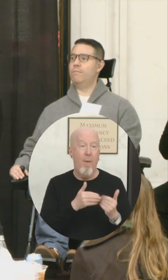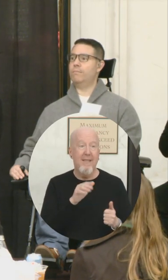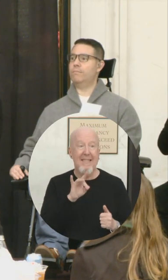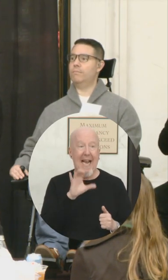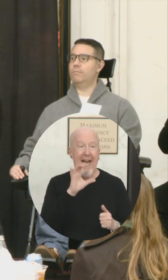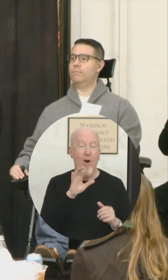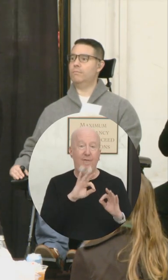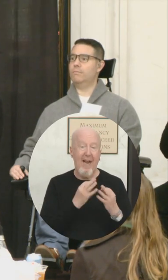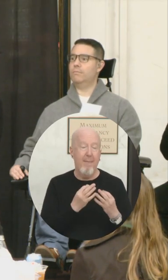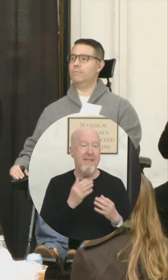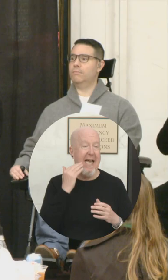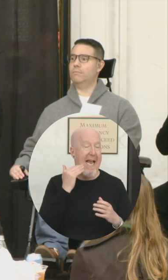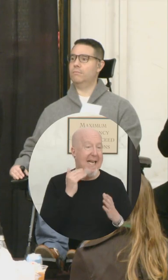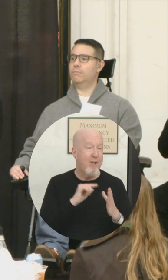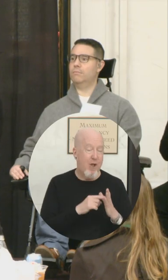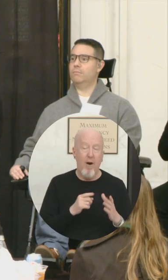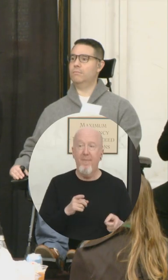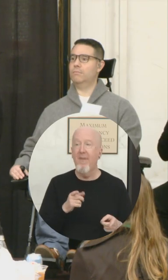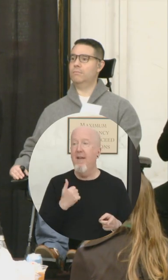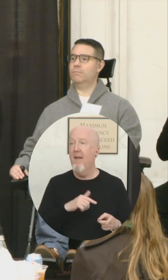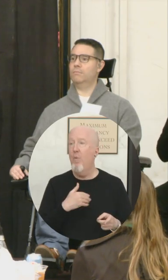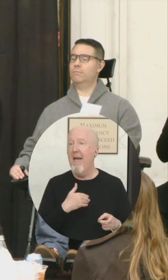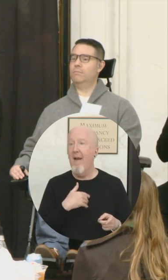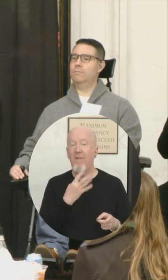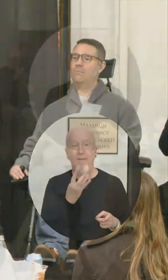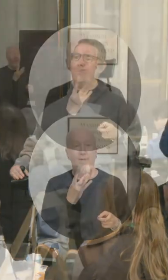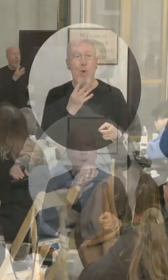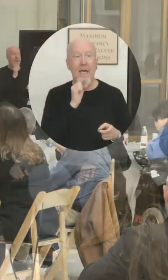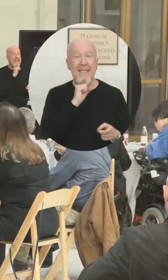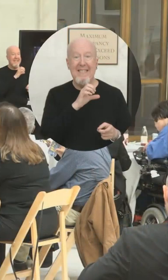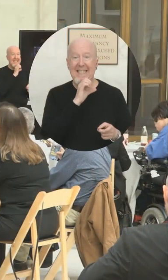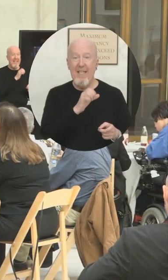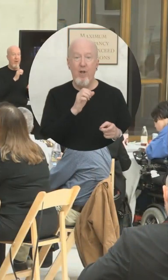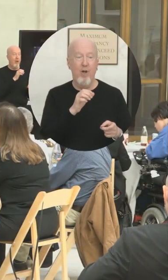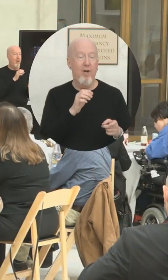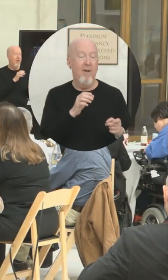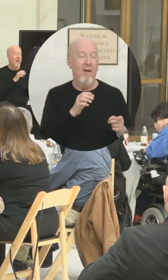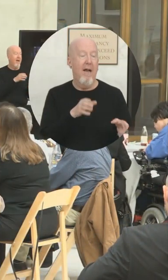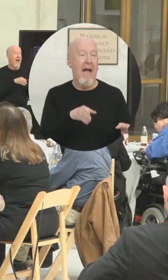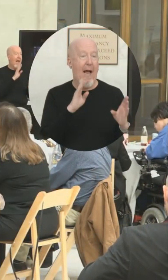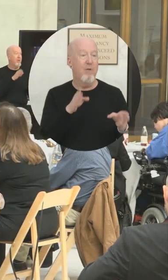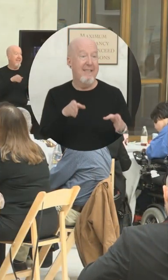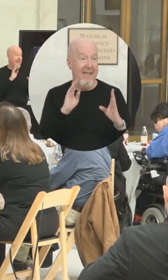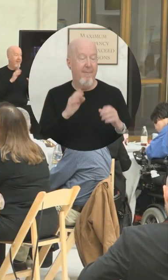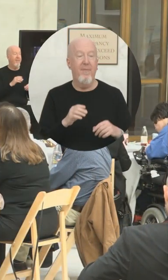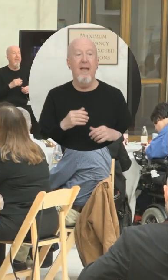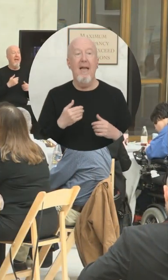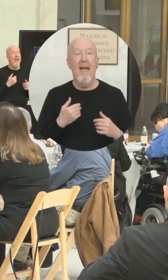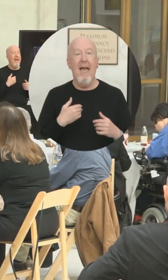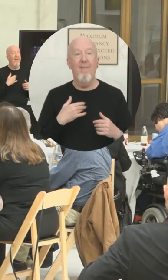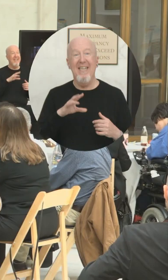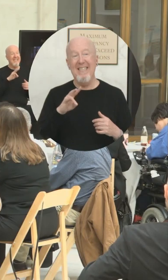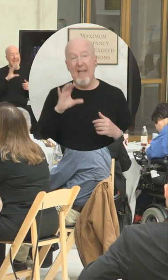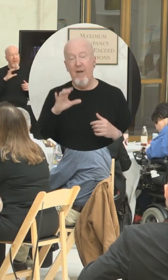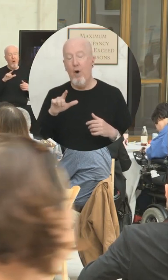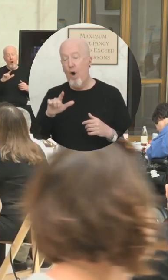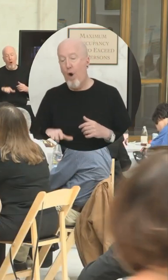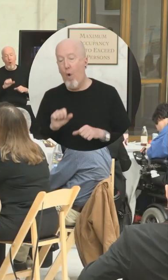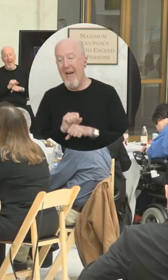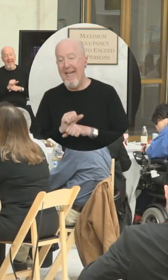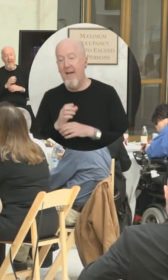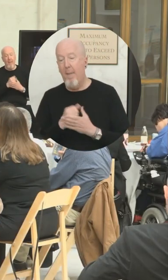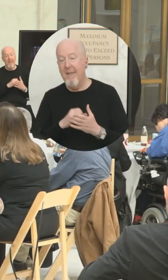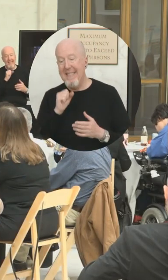just through Head Start. We have 4 senior housing developments. So we house several hundred low-income seniors throughout the Fruitvale